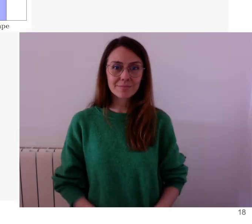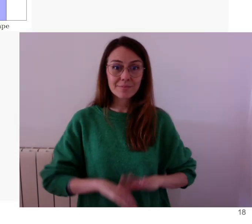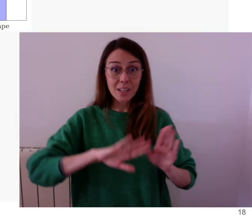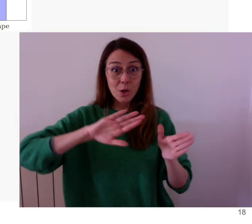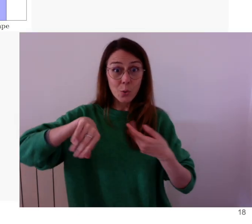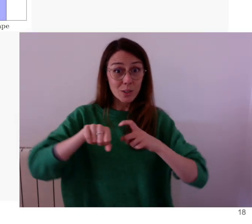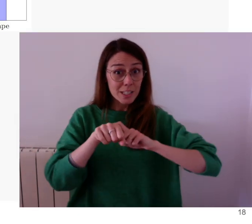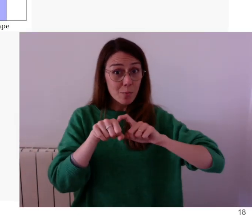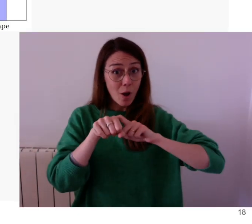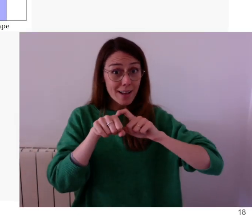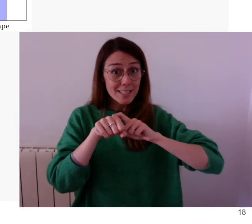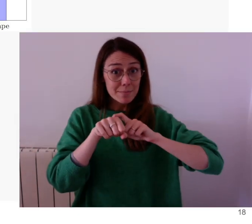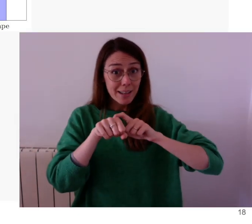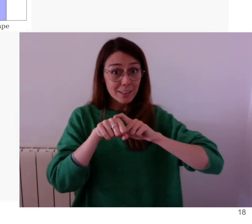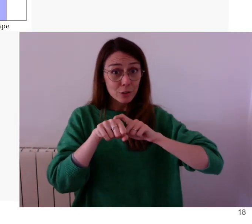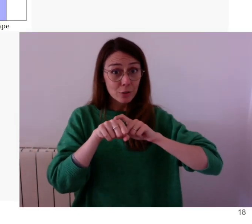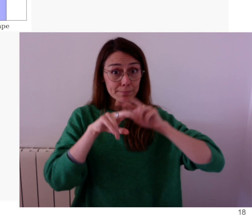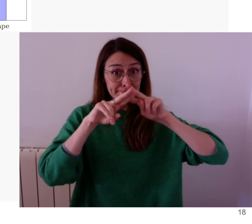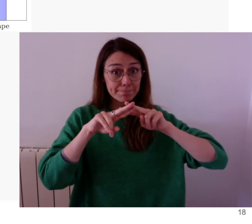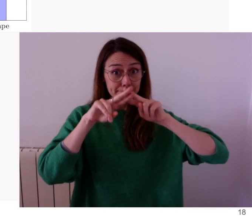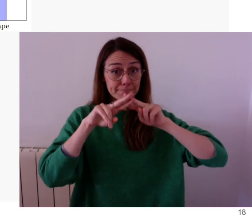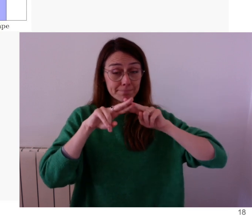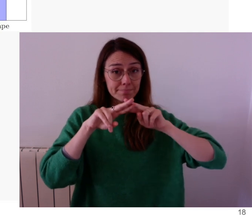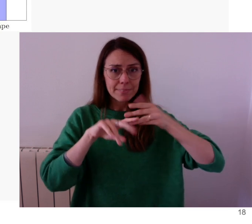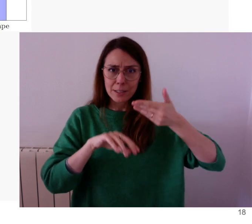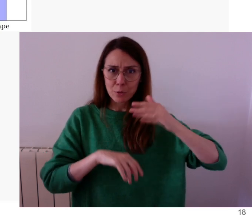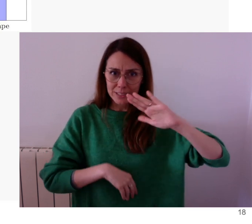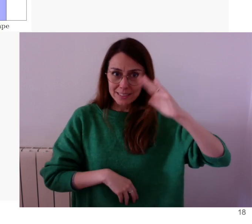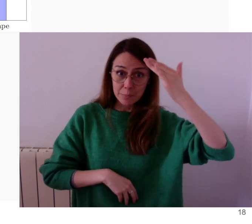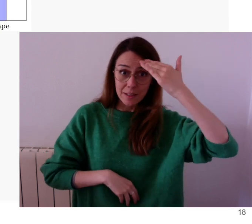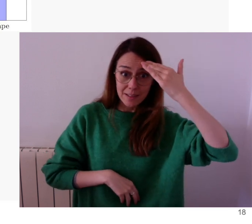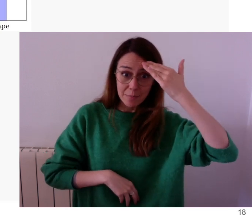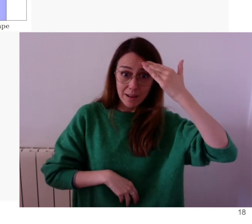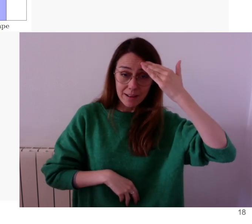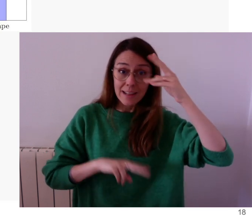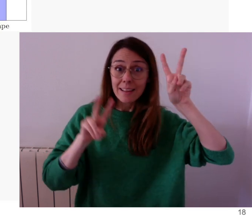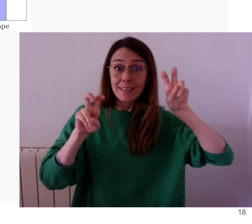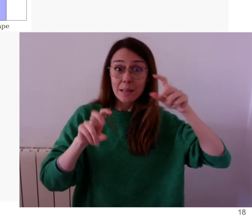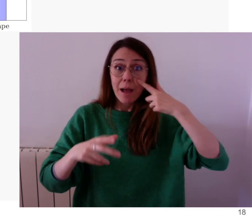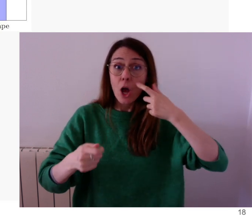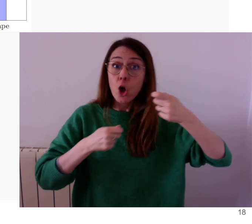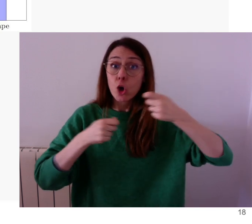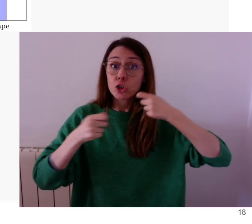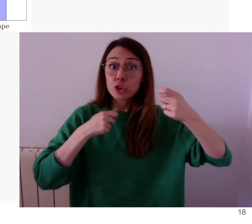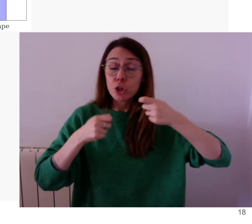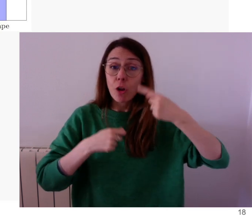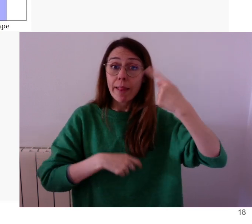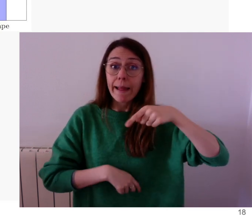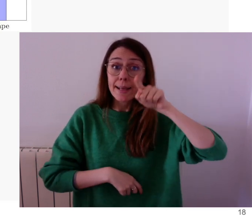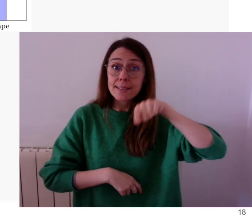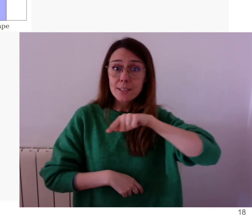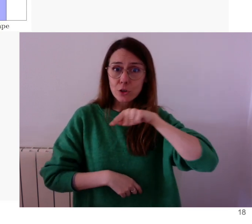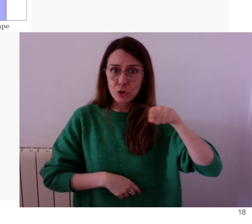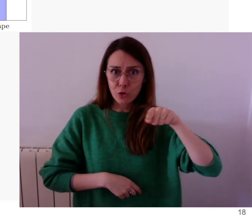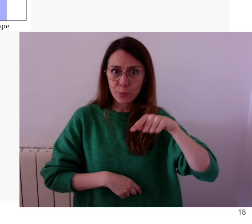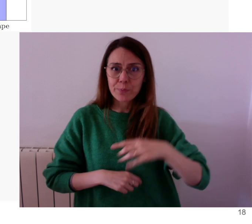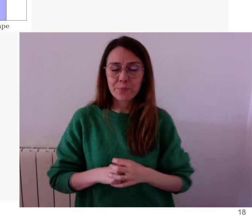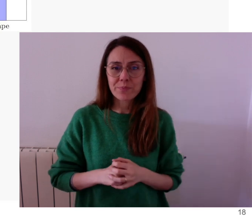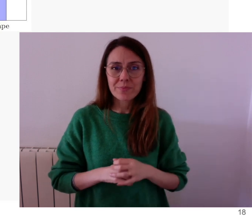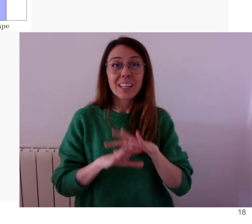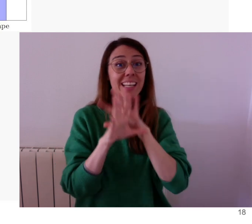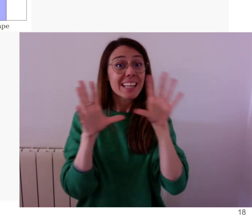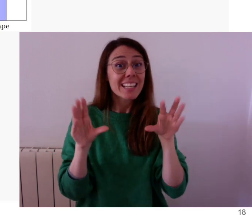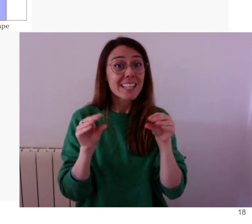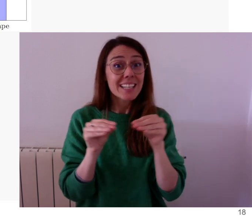For the last statistically significant factor, so whether the action expressed by the one handshape or the